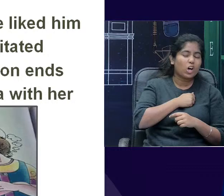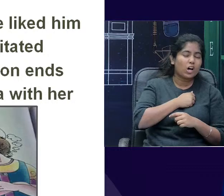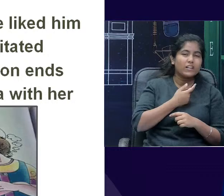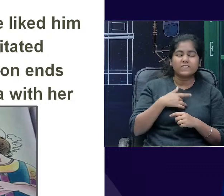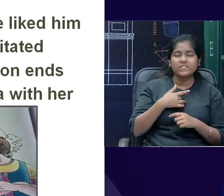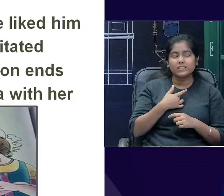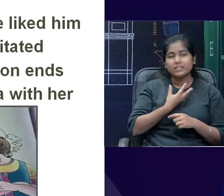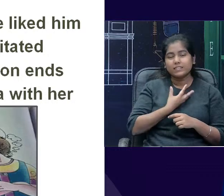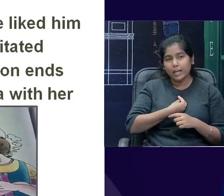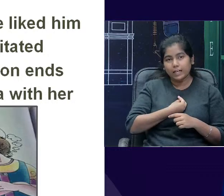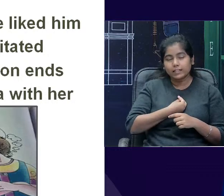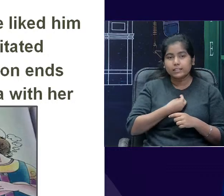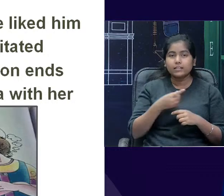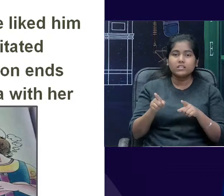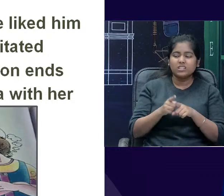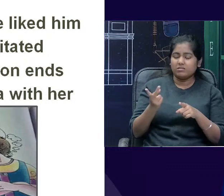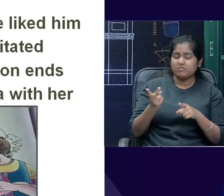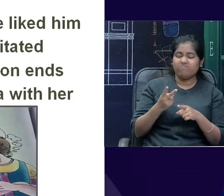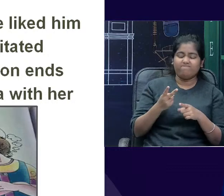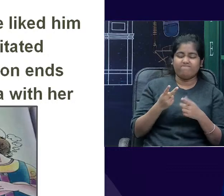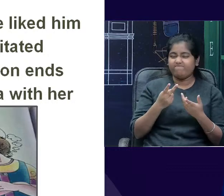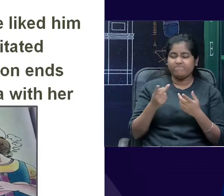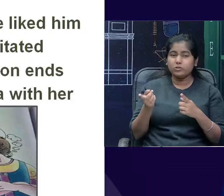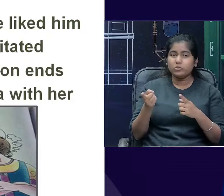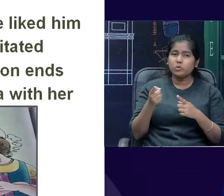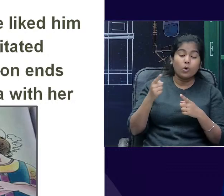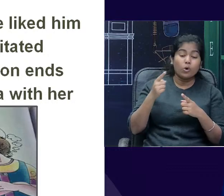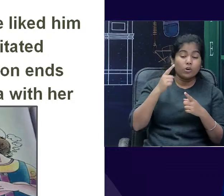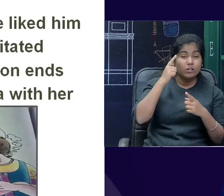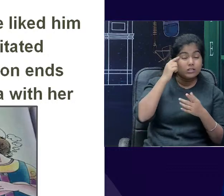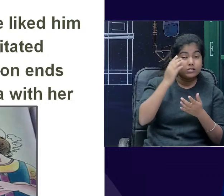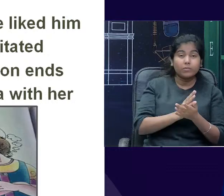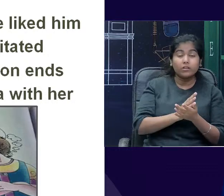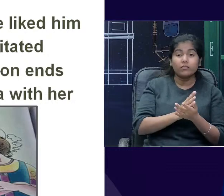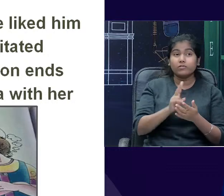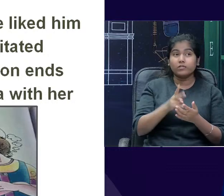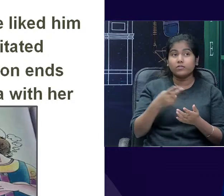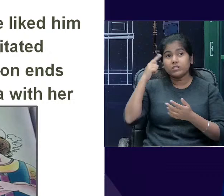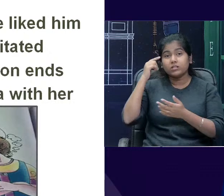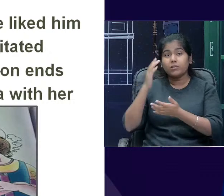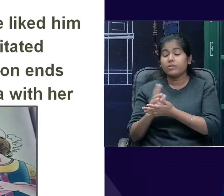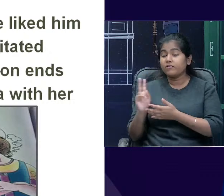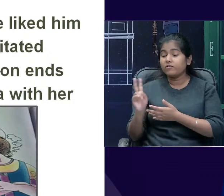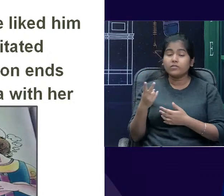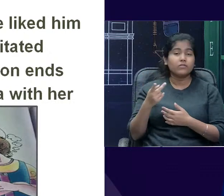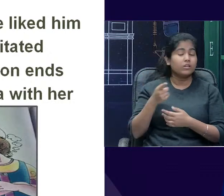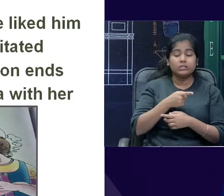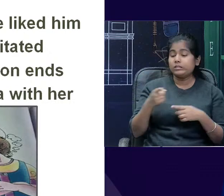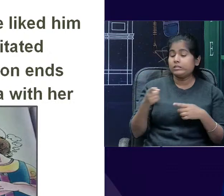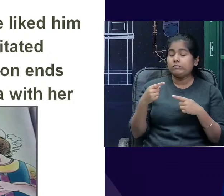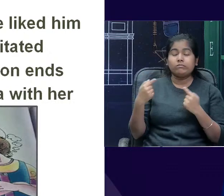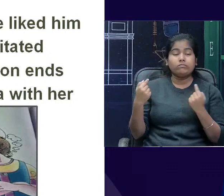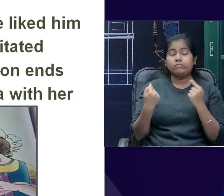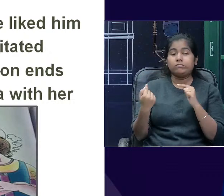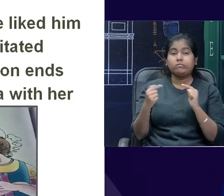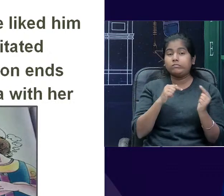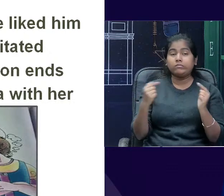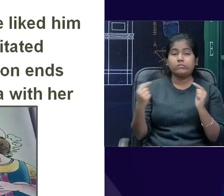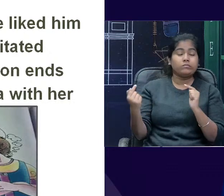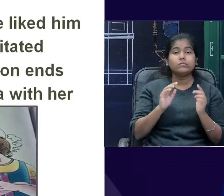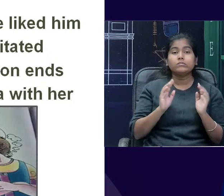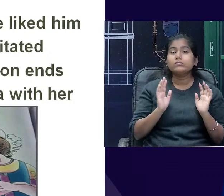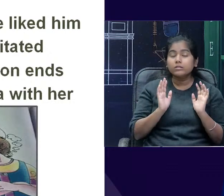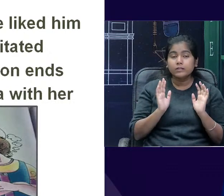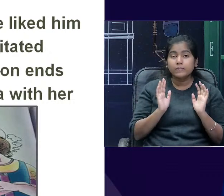have irritated each other through their adamant beliefs, the lesson ends with Nishad walking out of the room, leaving